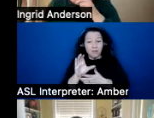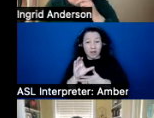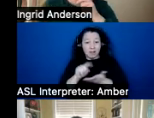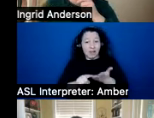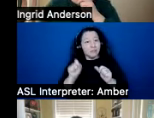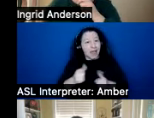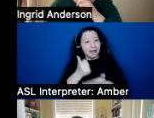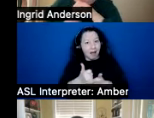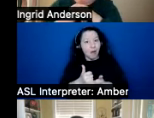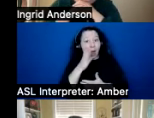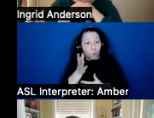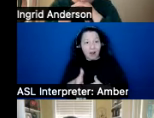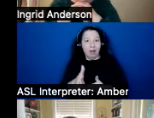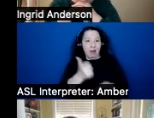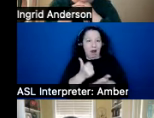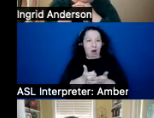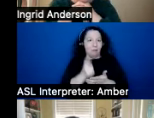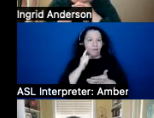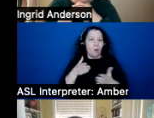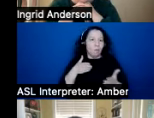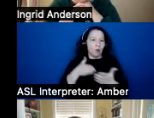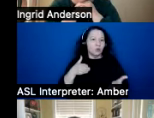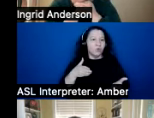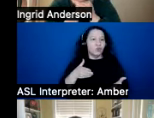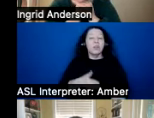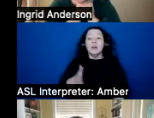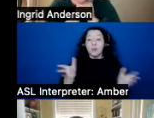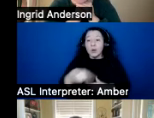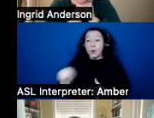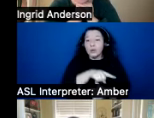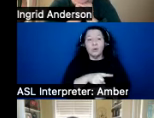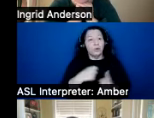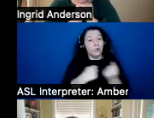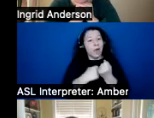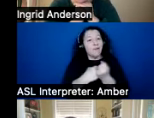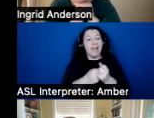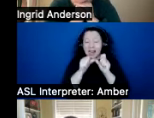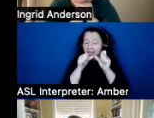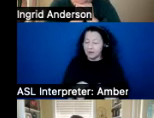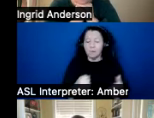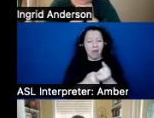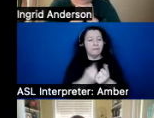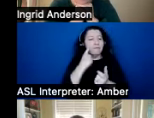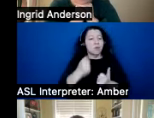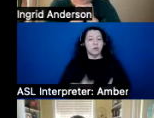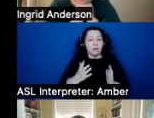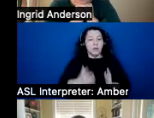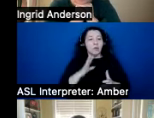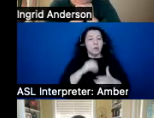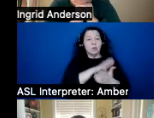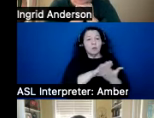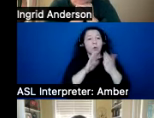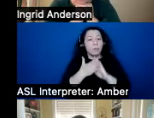so we encourage you to continue advocating for survivors in your